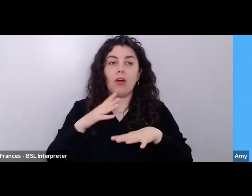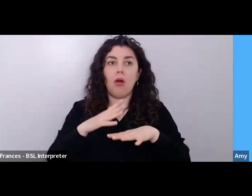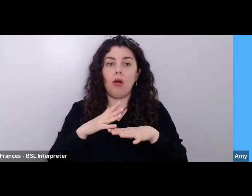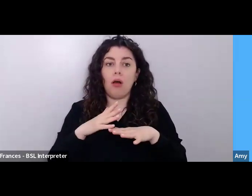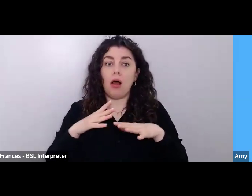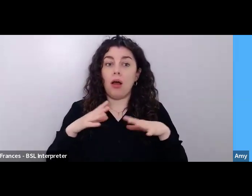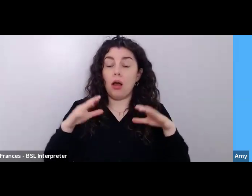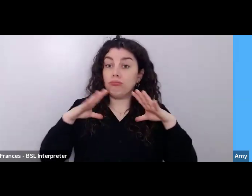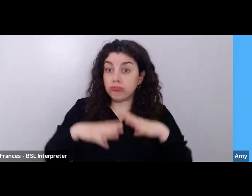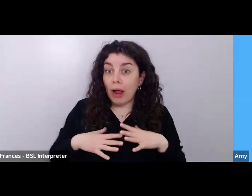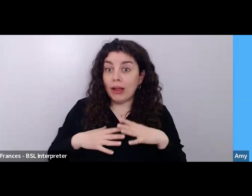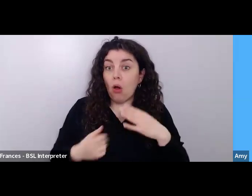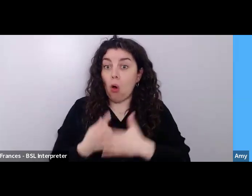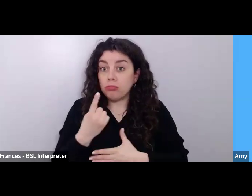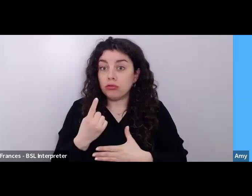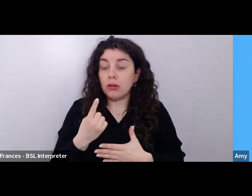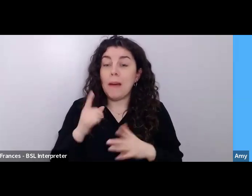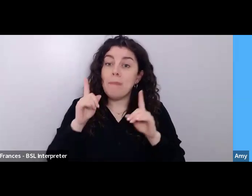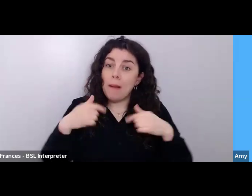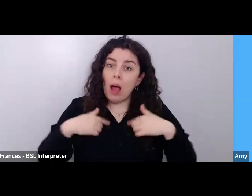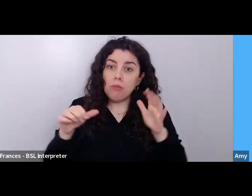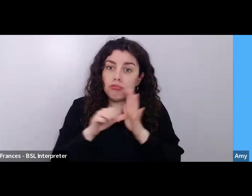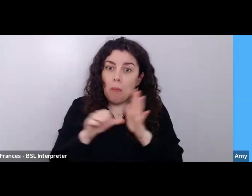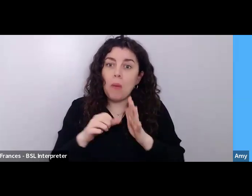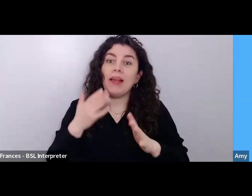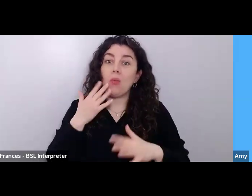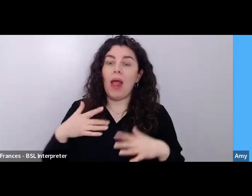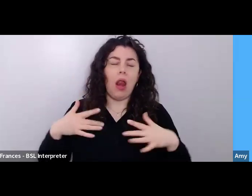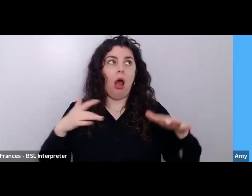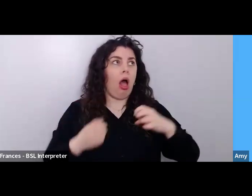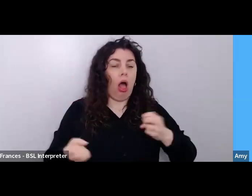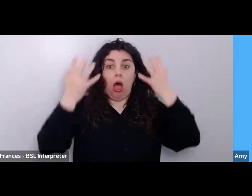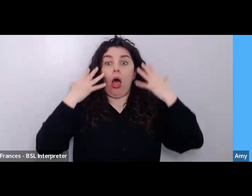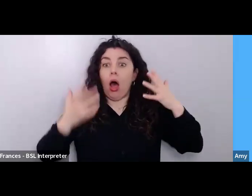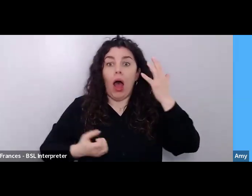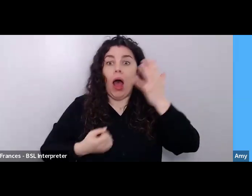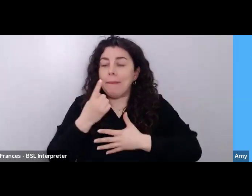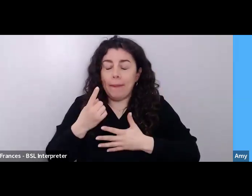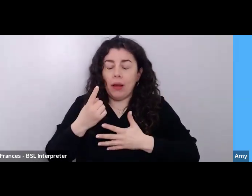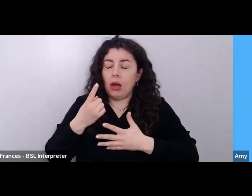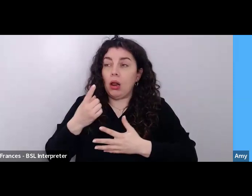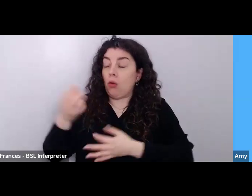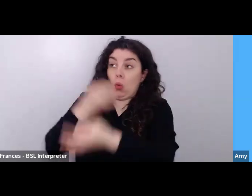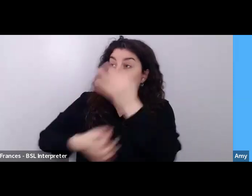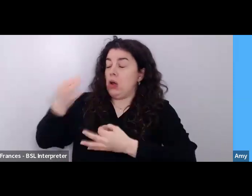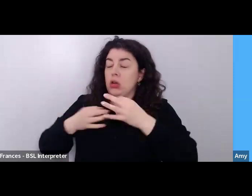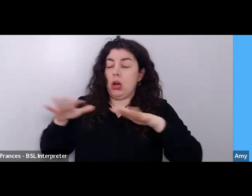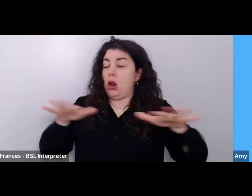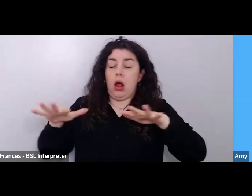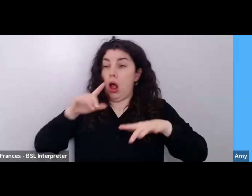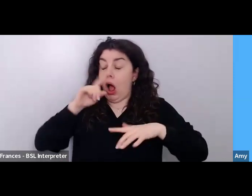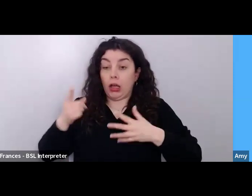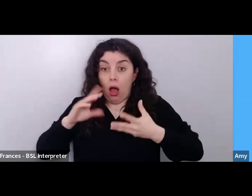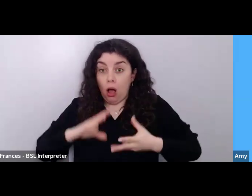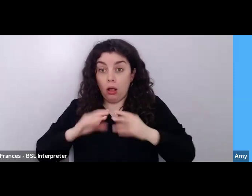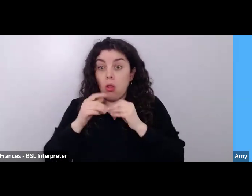is communicating. I couldn't deal with the questioning because I couldn't process and produce the words